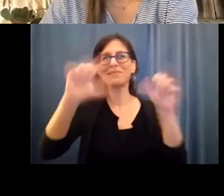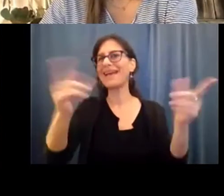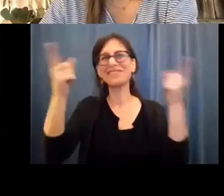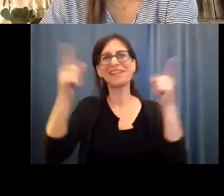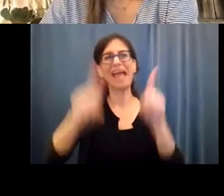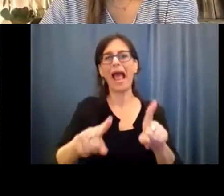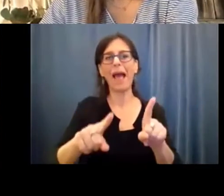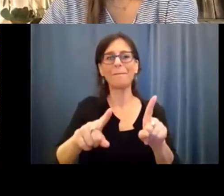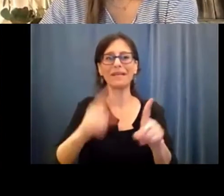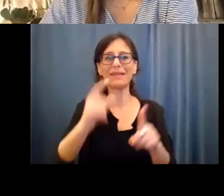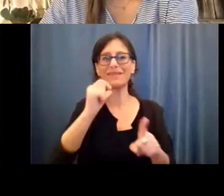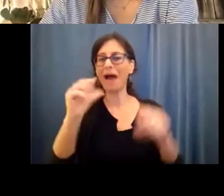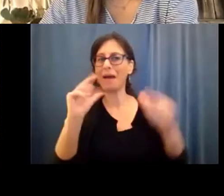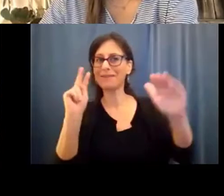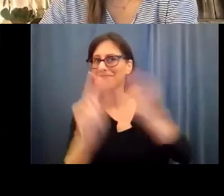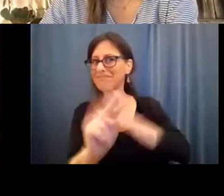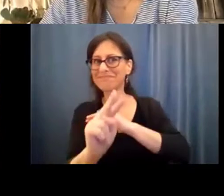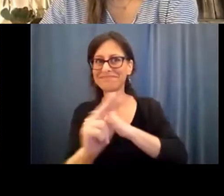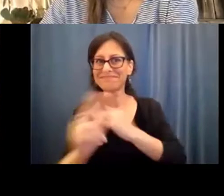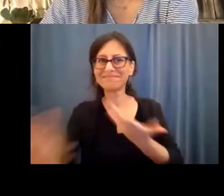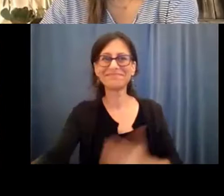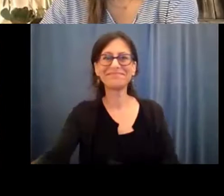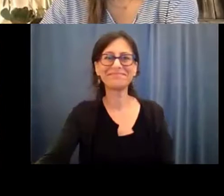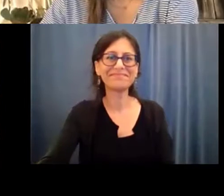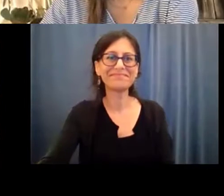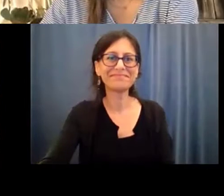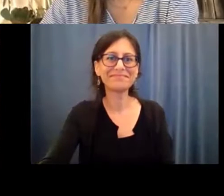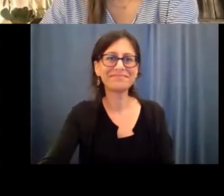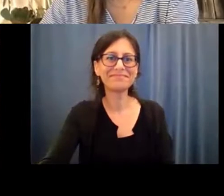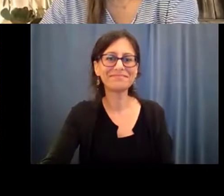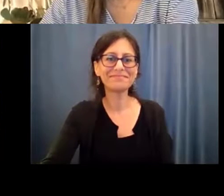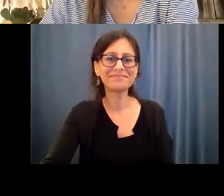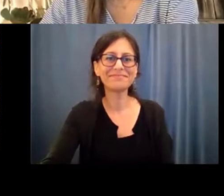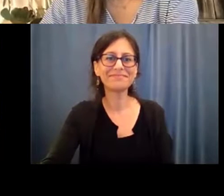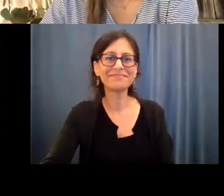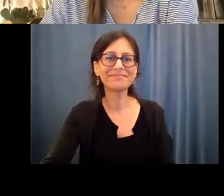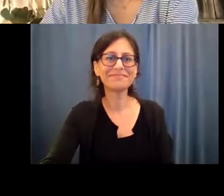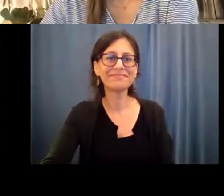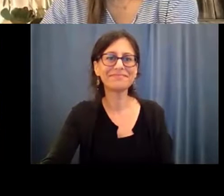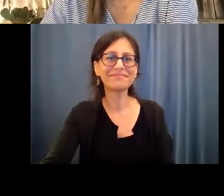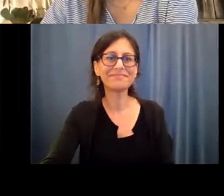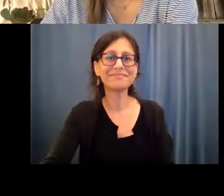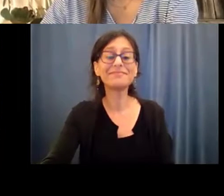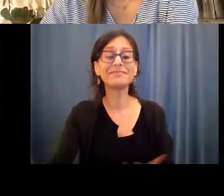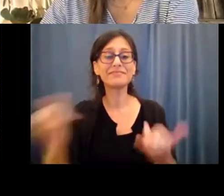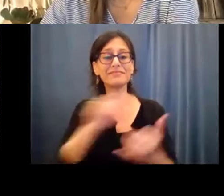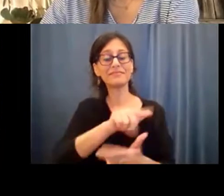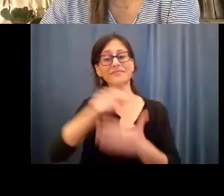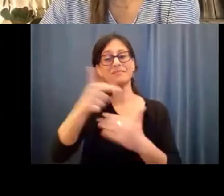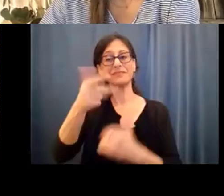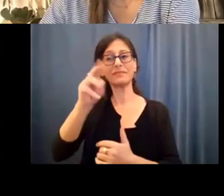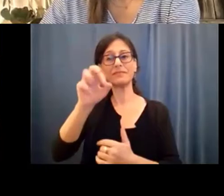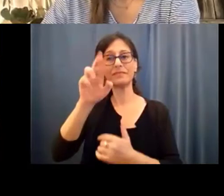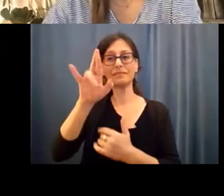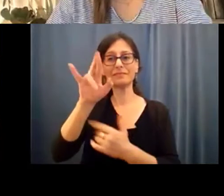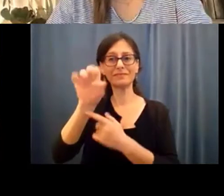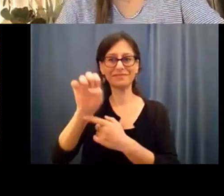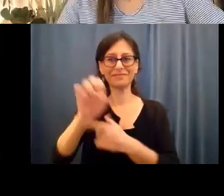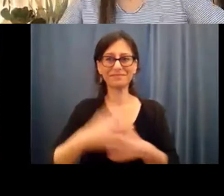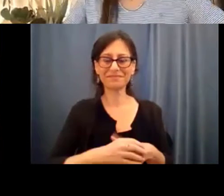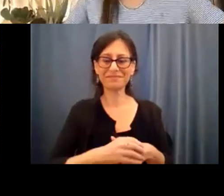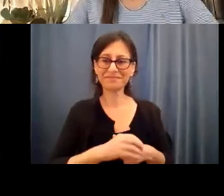come into play. Now let's turn it over to Marie.